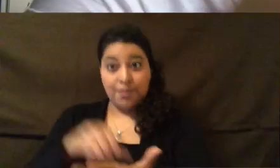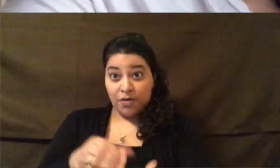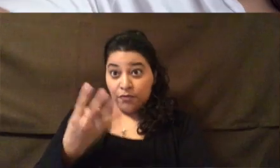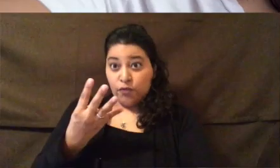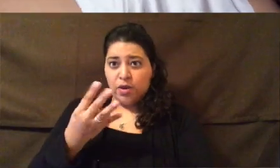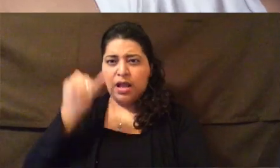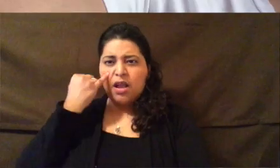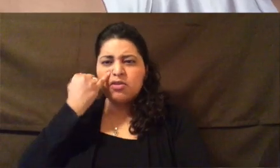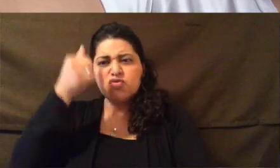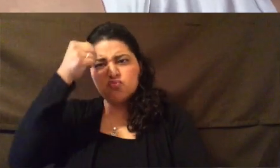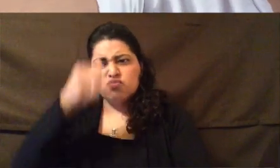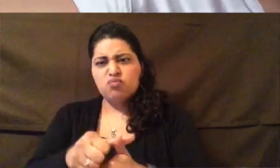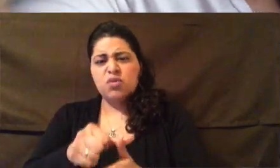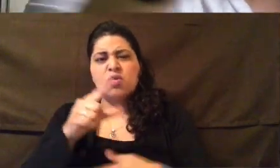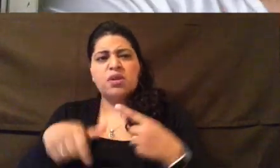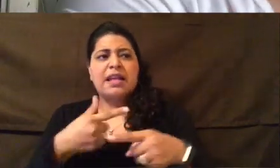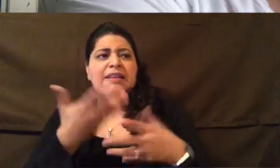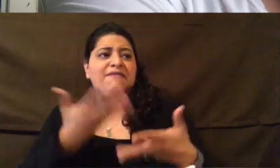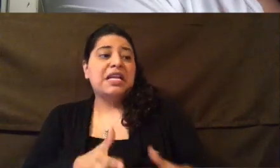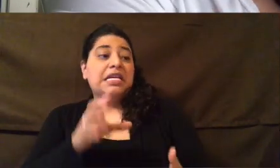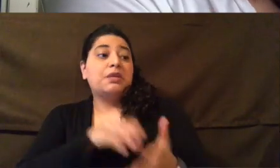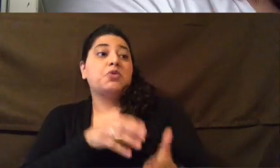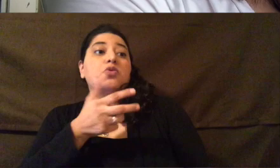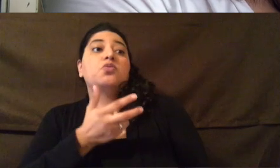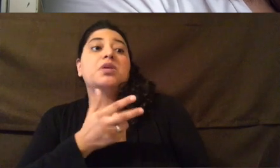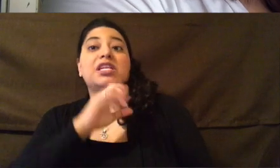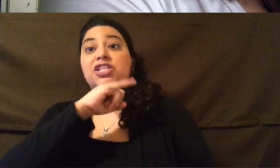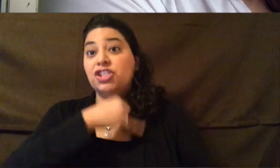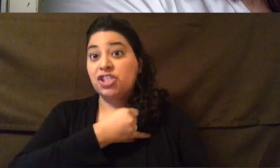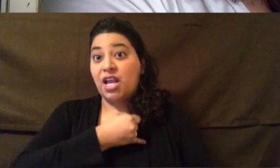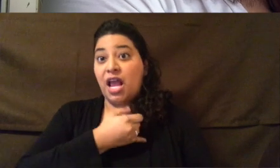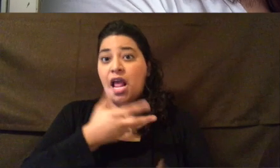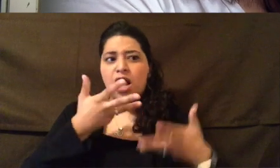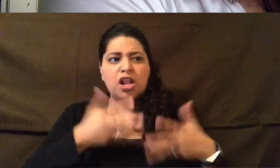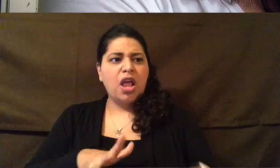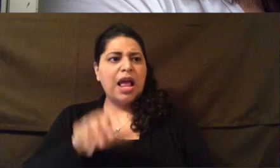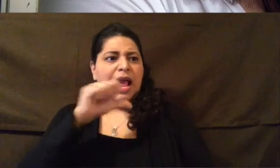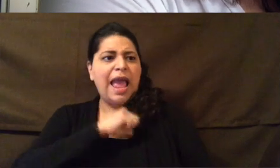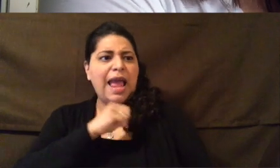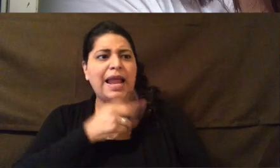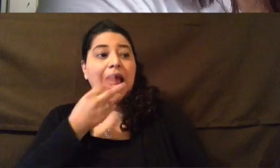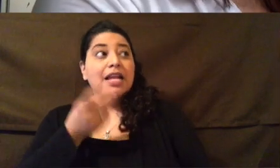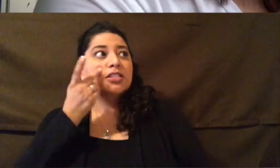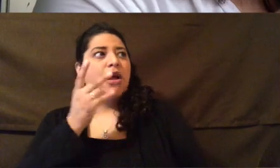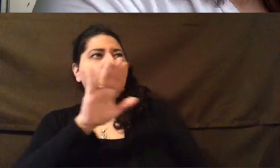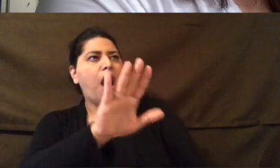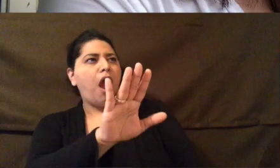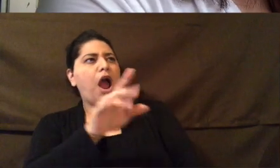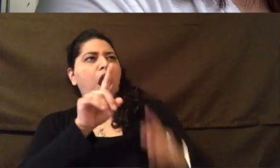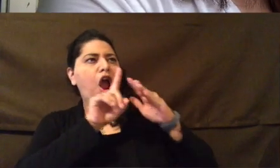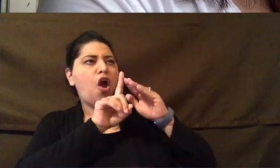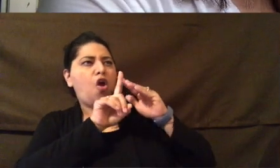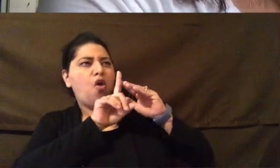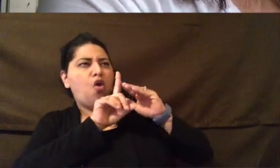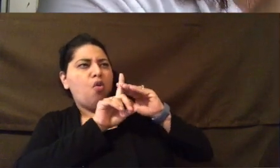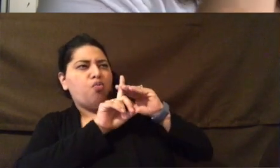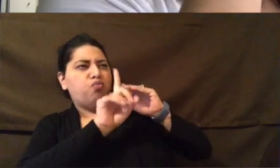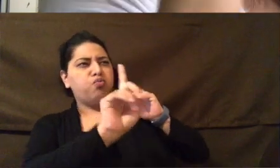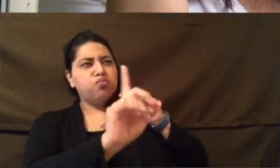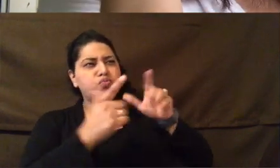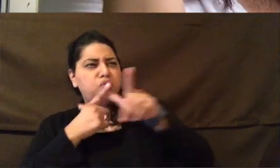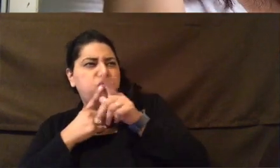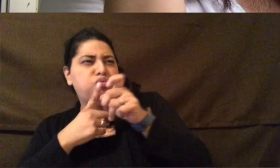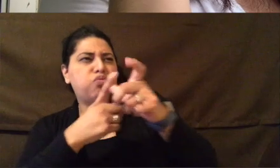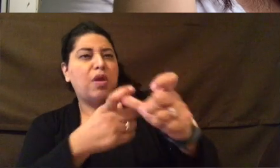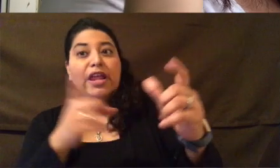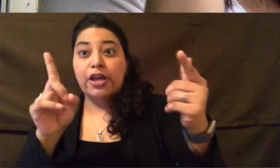Chapter 4. If you remember, right when we finished off chapter 3, Jack had lost Annie and he had just spotted her running toward the castle, and Jack was